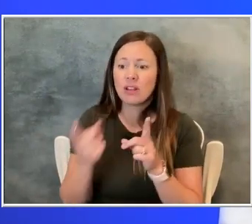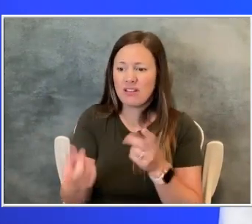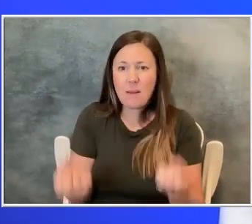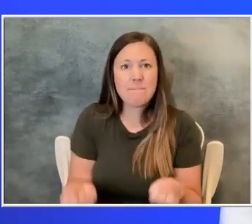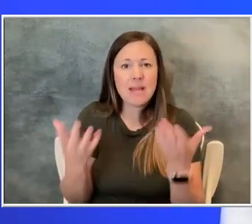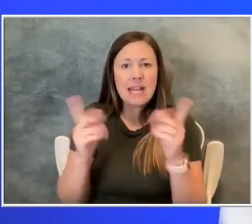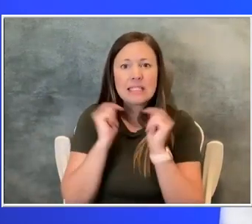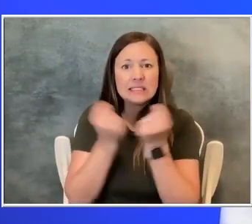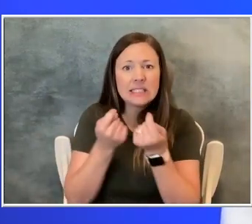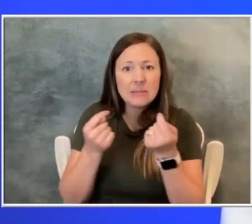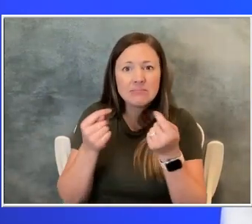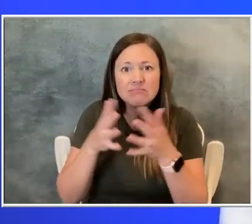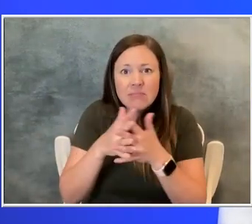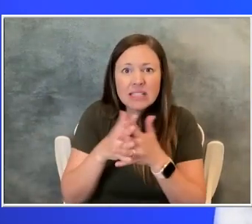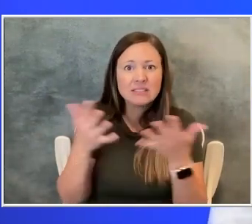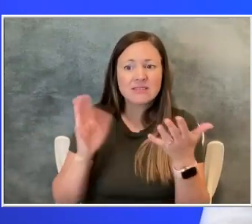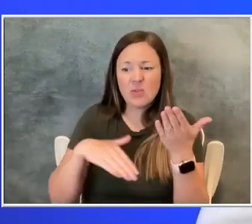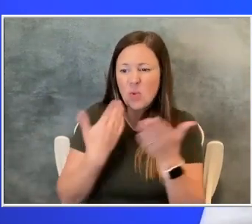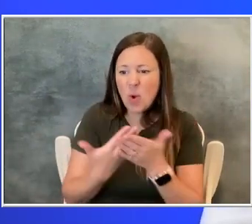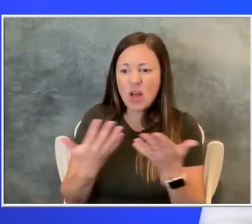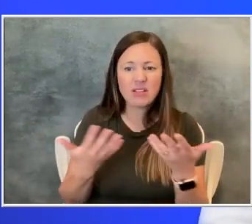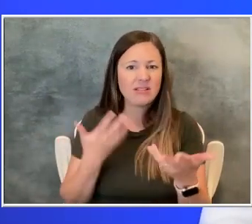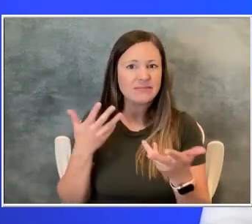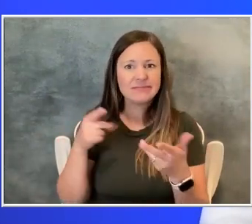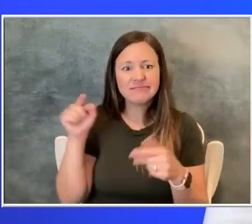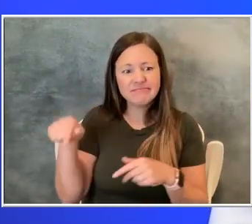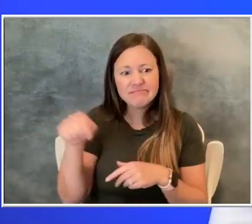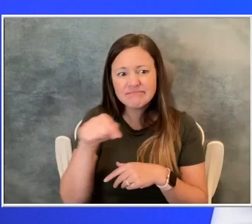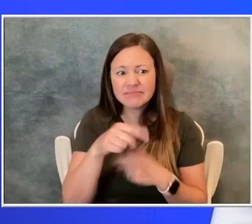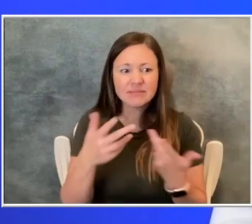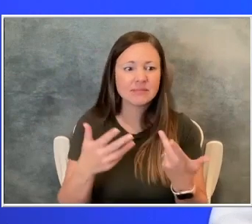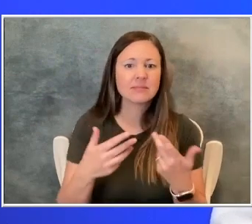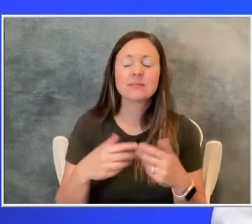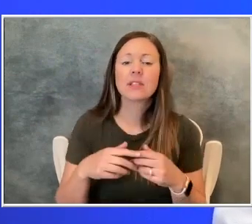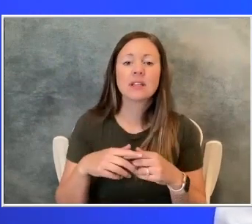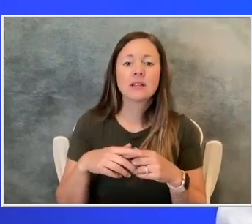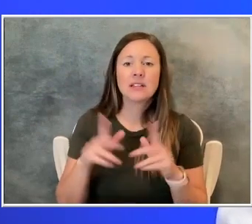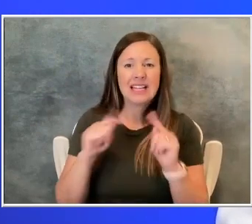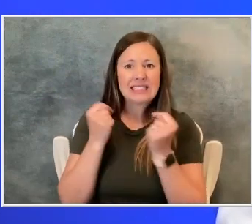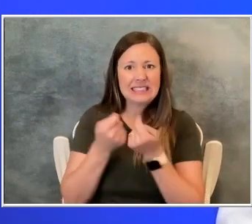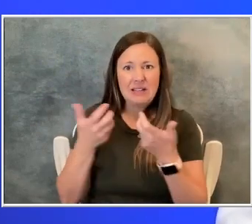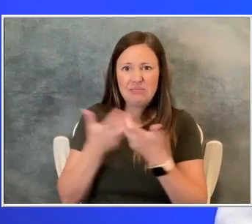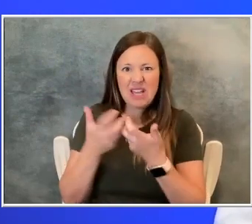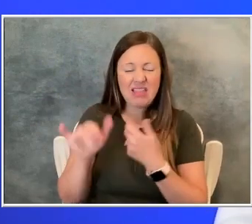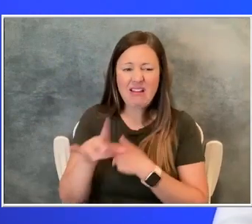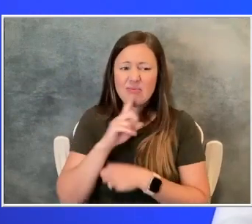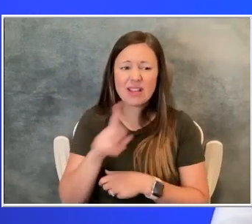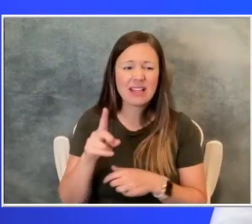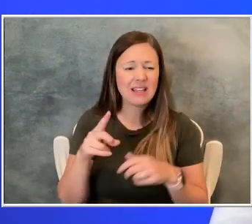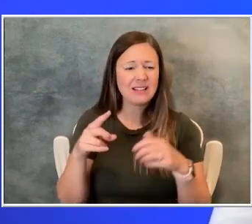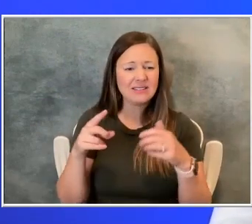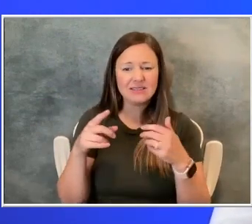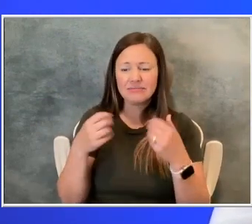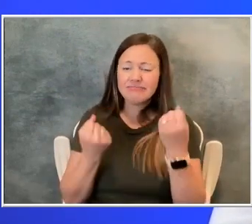leaned on and they leaned on him. It was a tragedy that was filled with